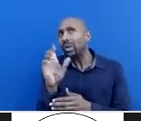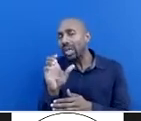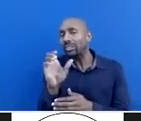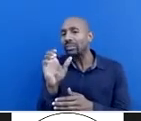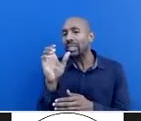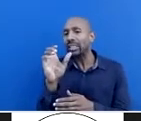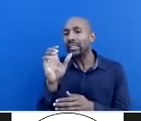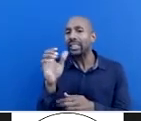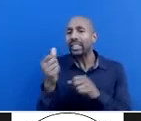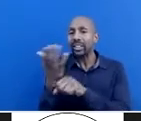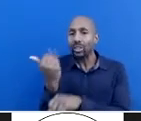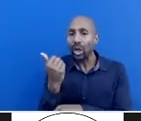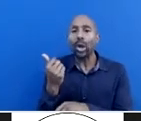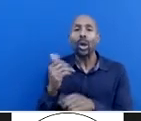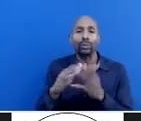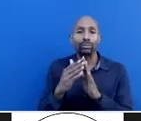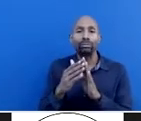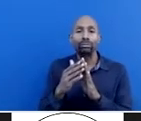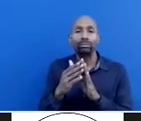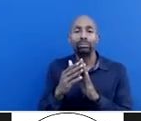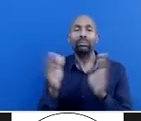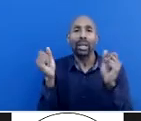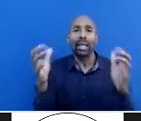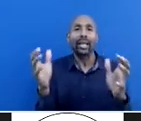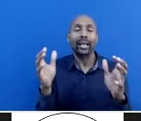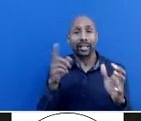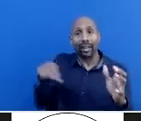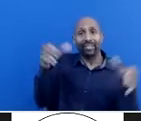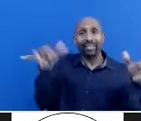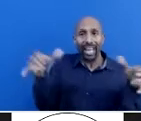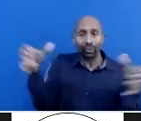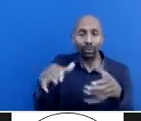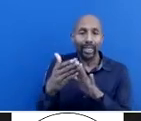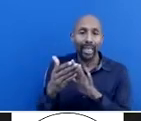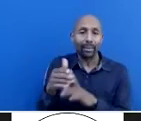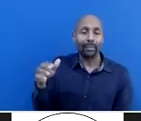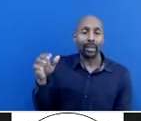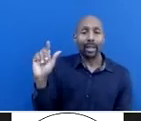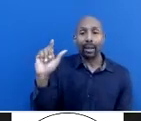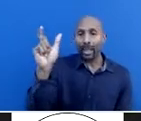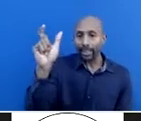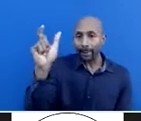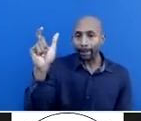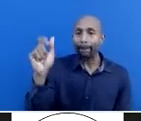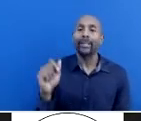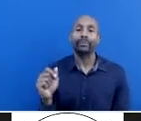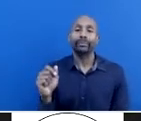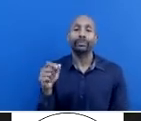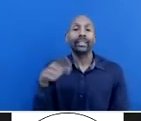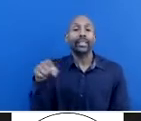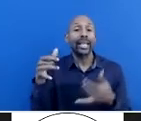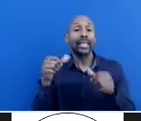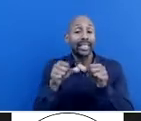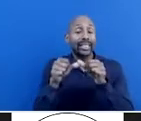a better word, been Islam. But they've also continued to use these kinds of power objects, which